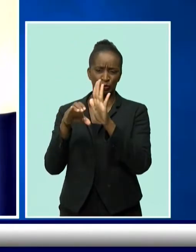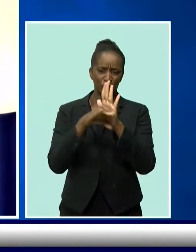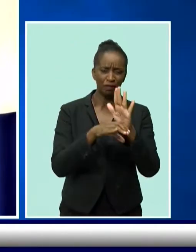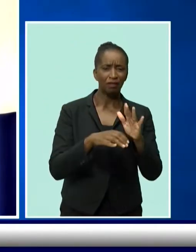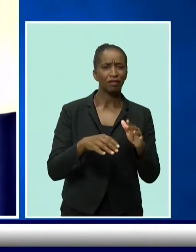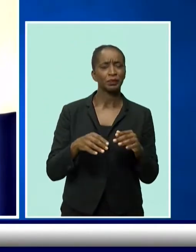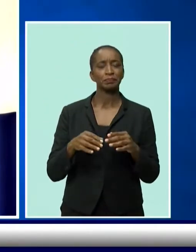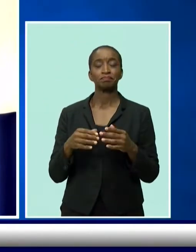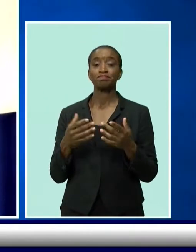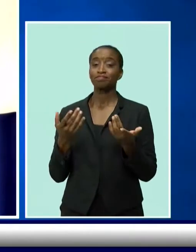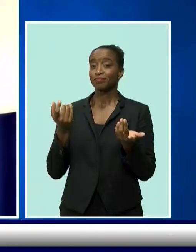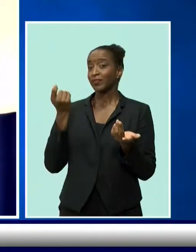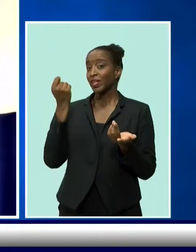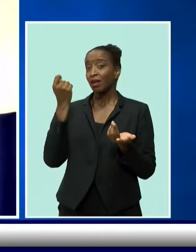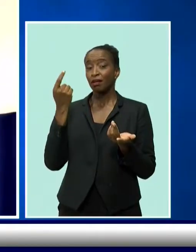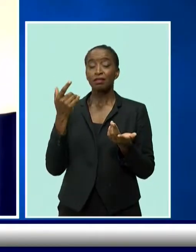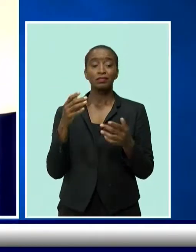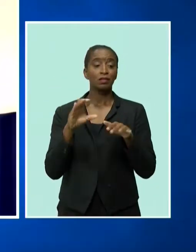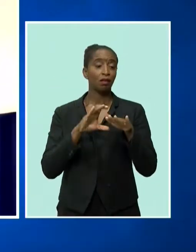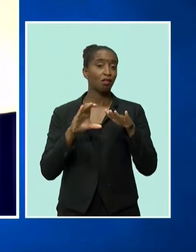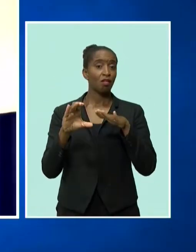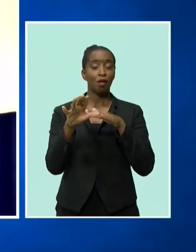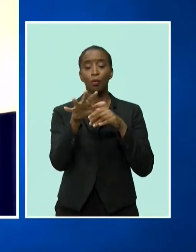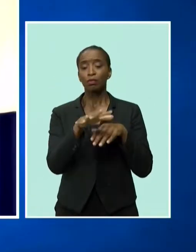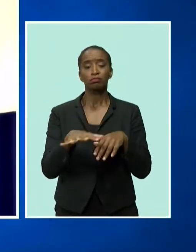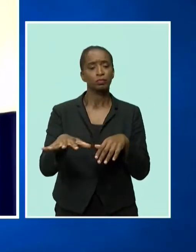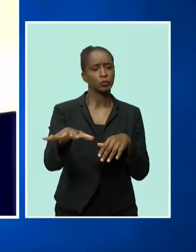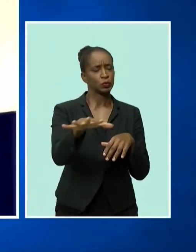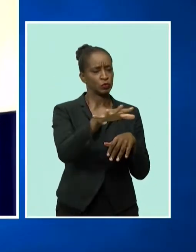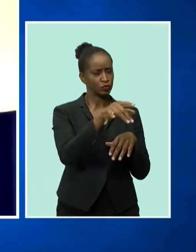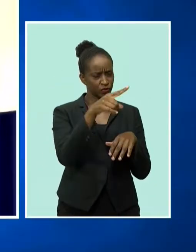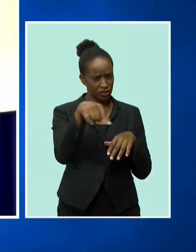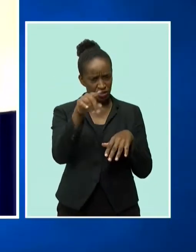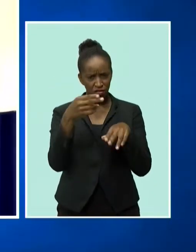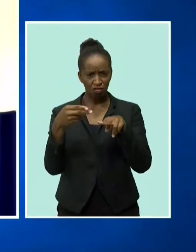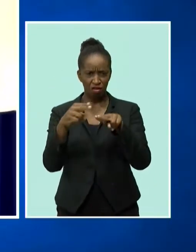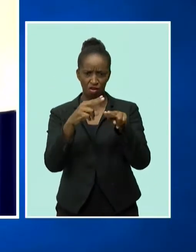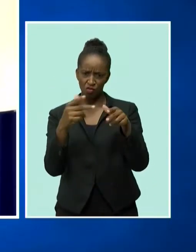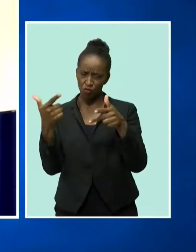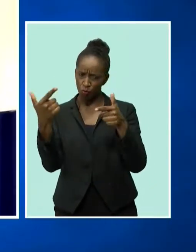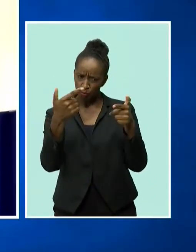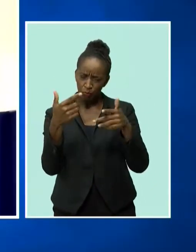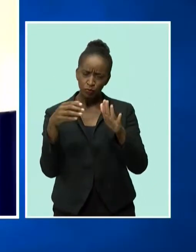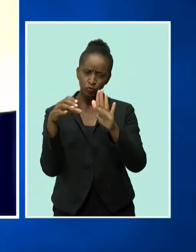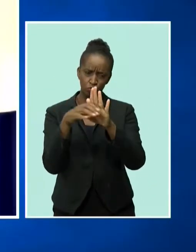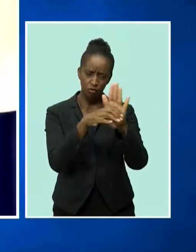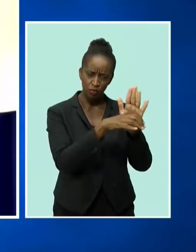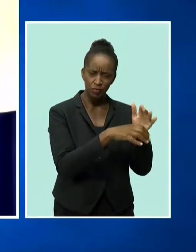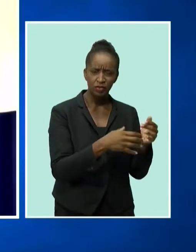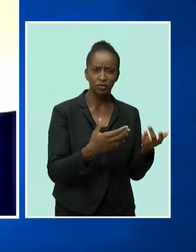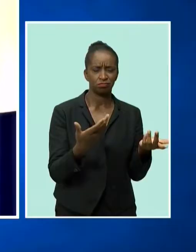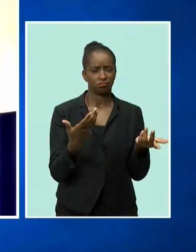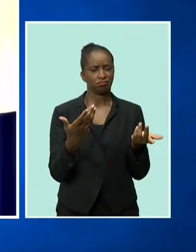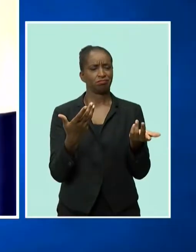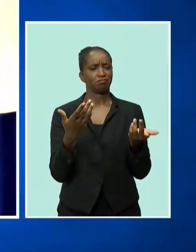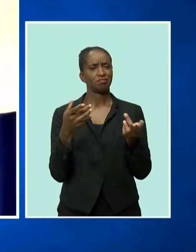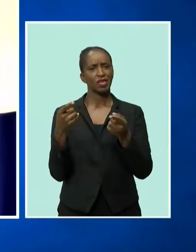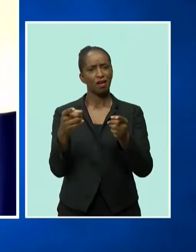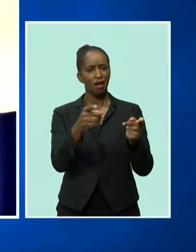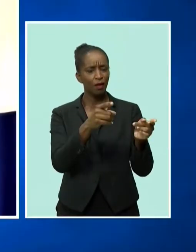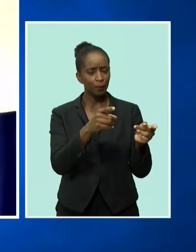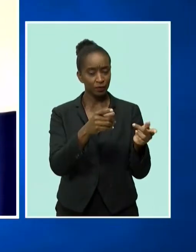a similar situation across the region, but it tells us that there's something happening that is not just